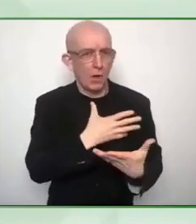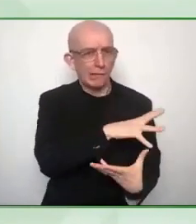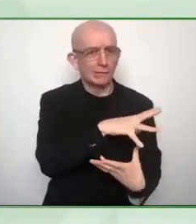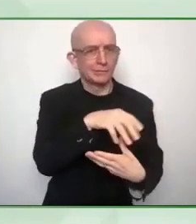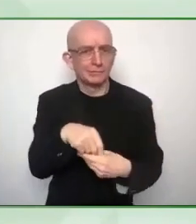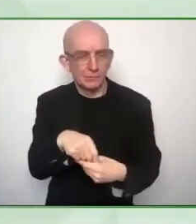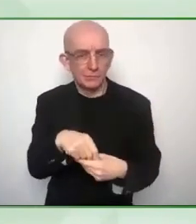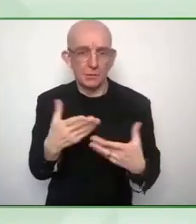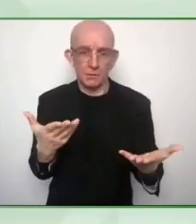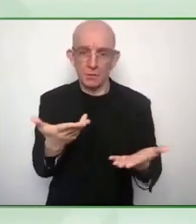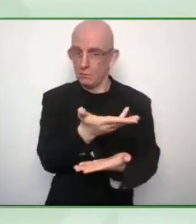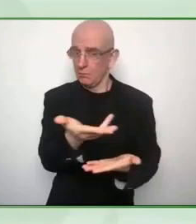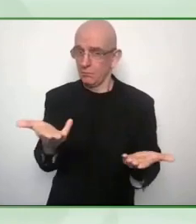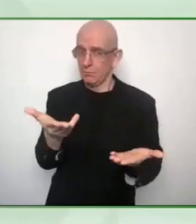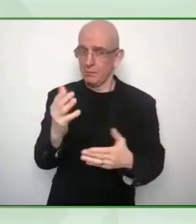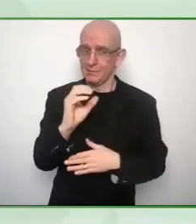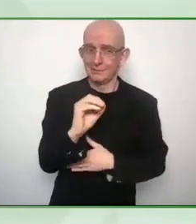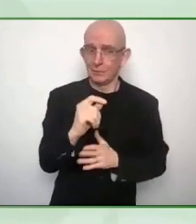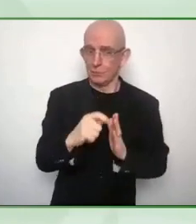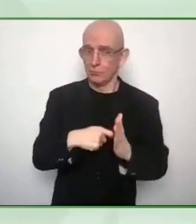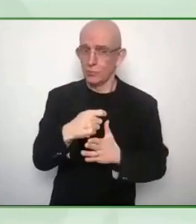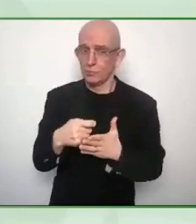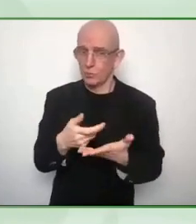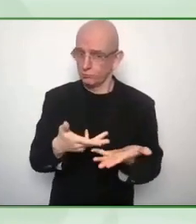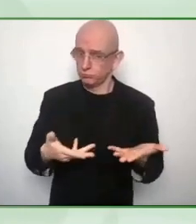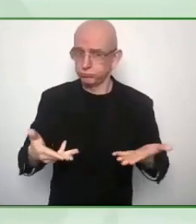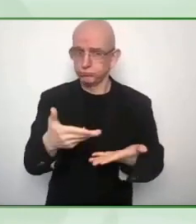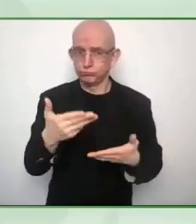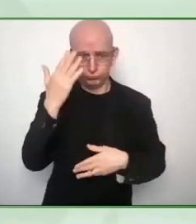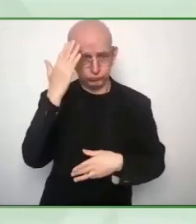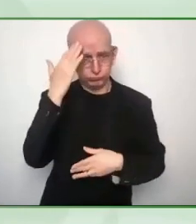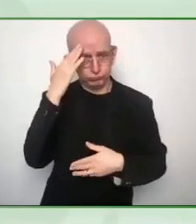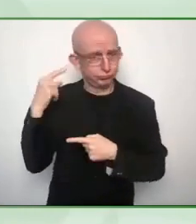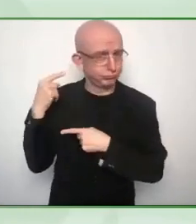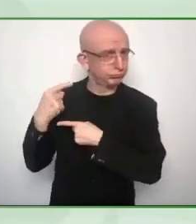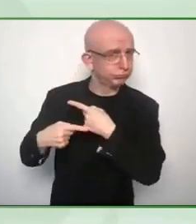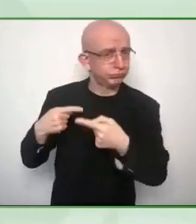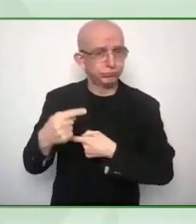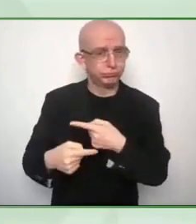different points or factors for community inclusion